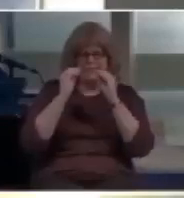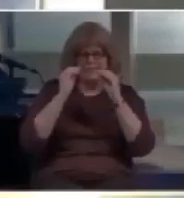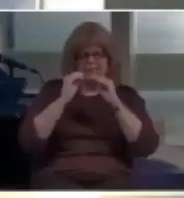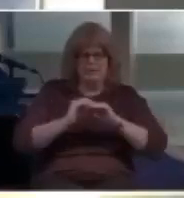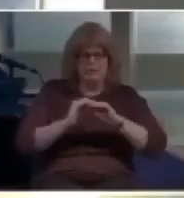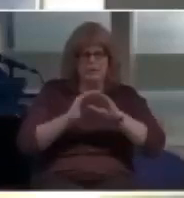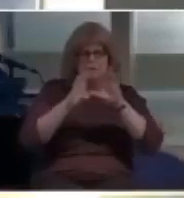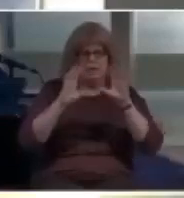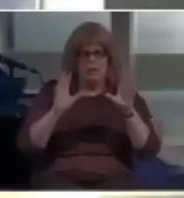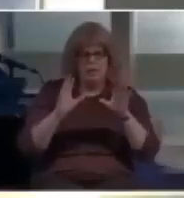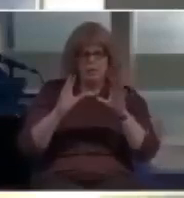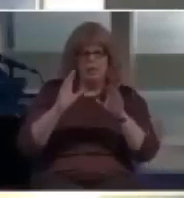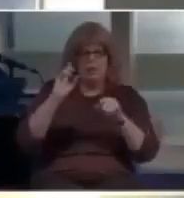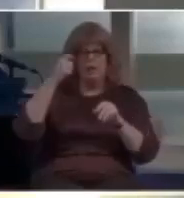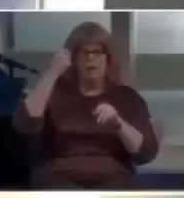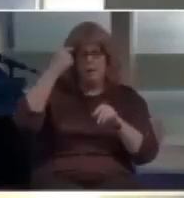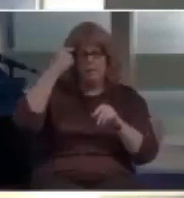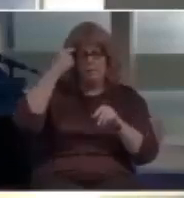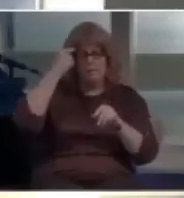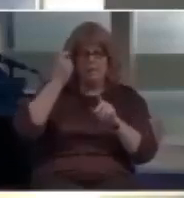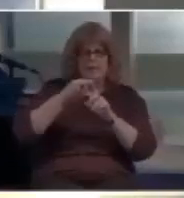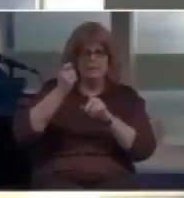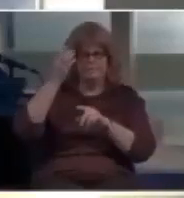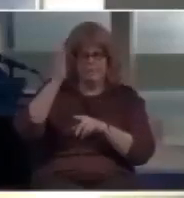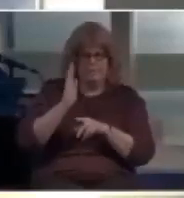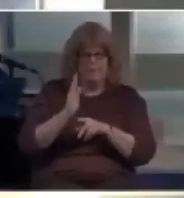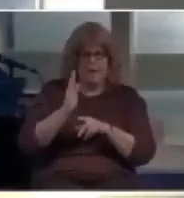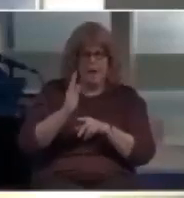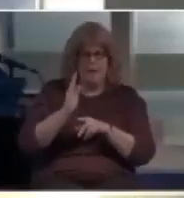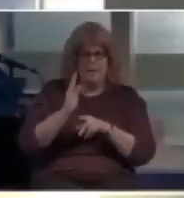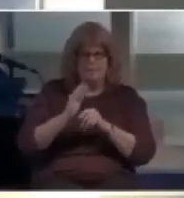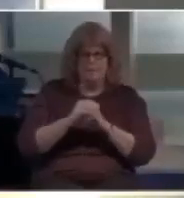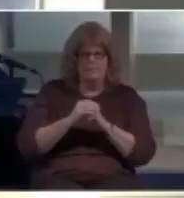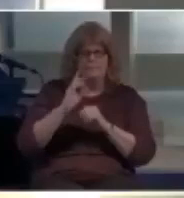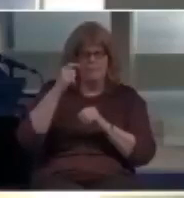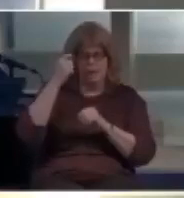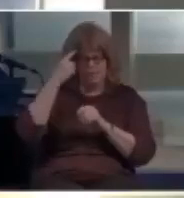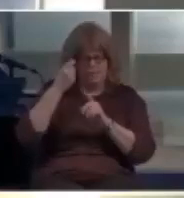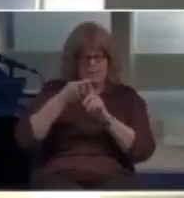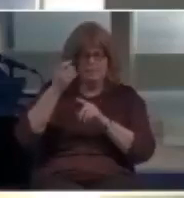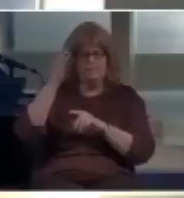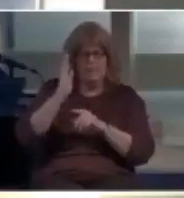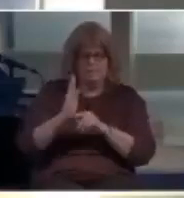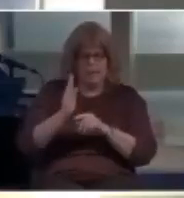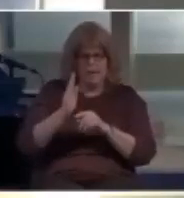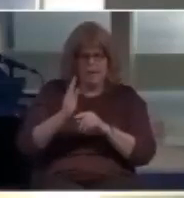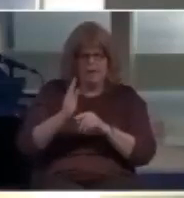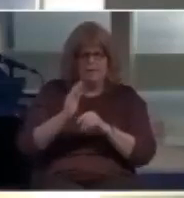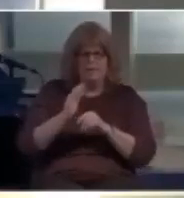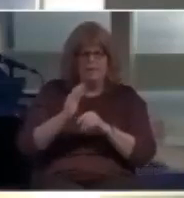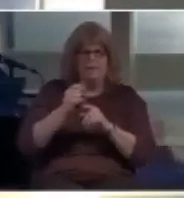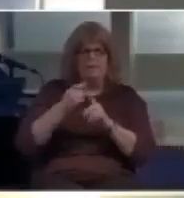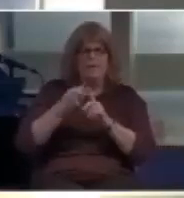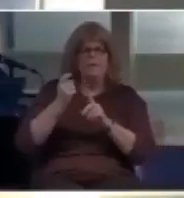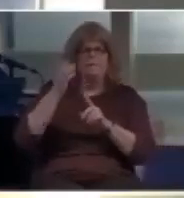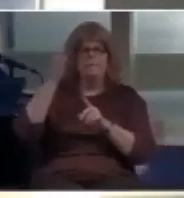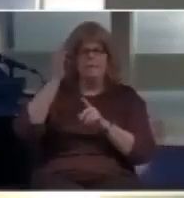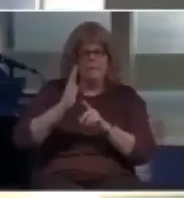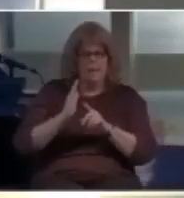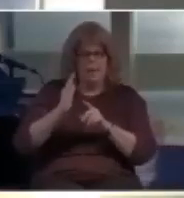clearly that government is from God. That government is from God. And it is from God